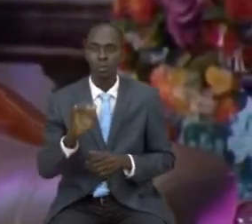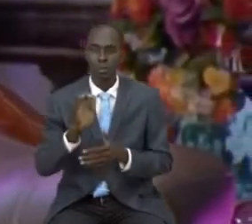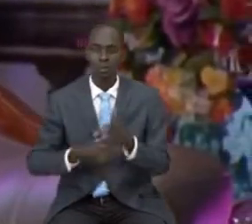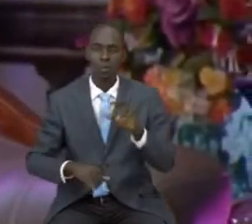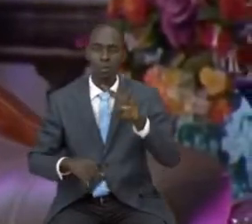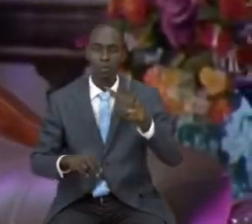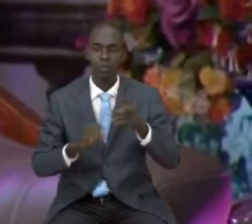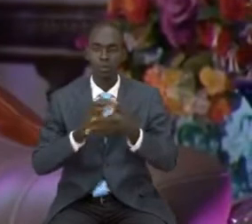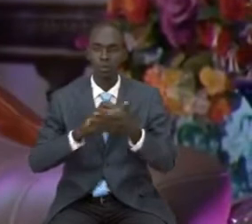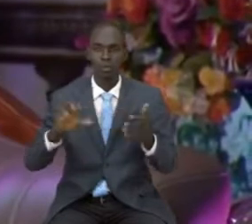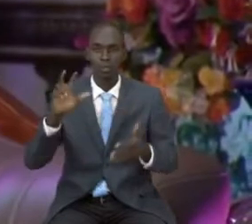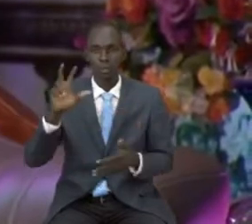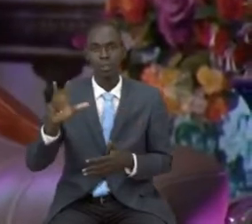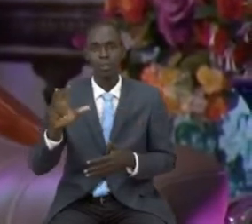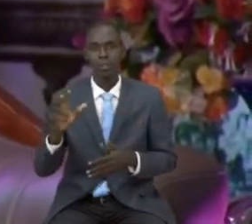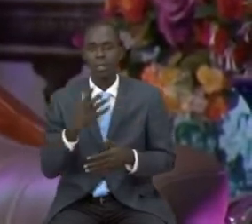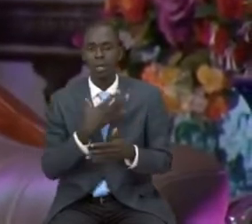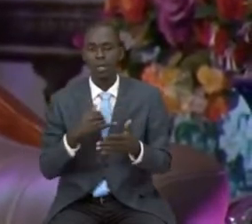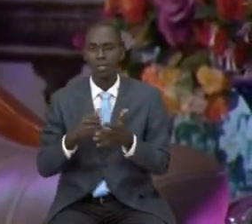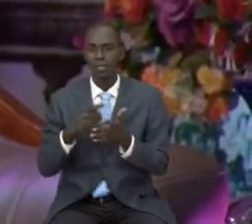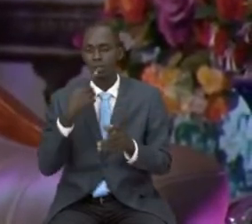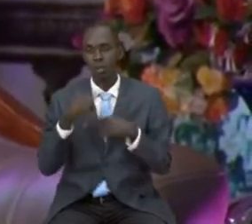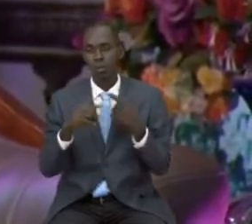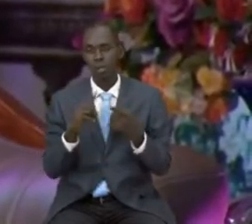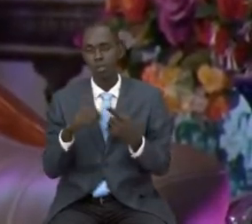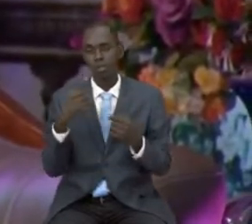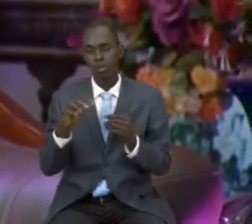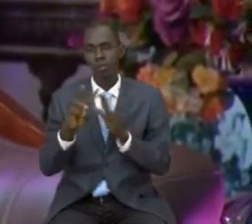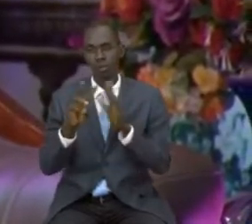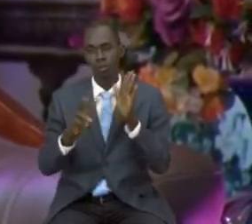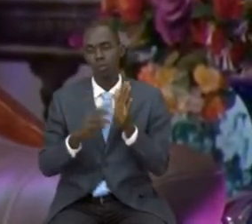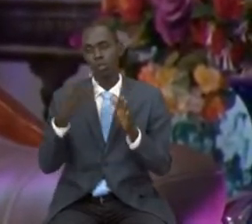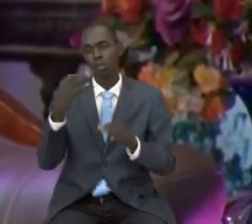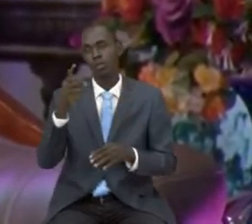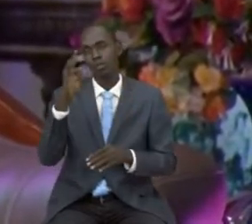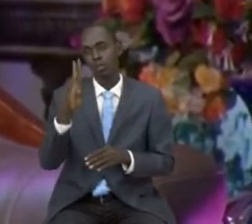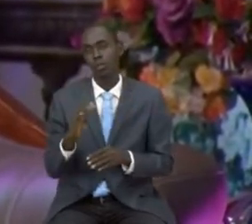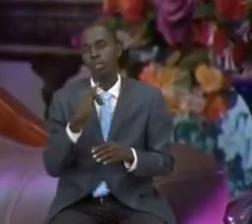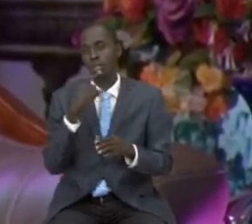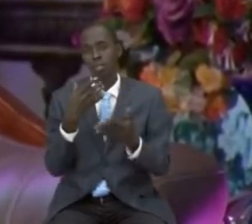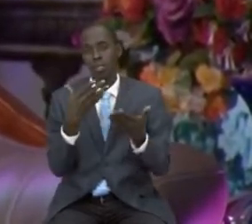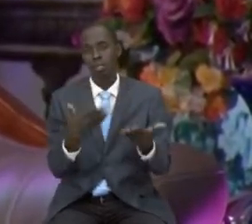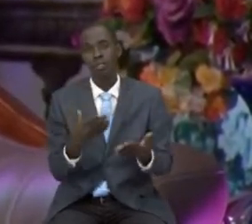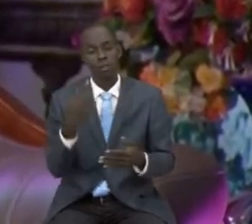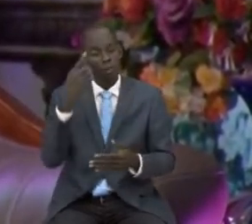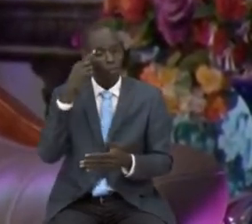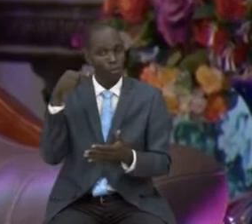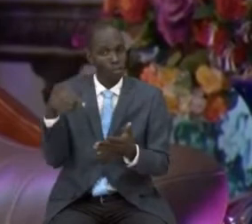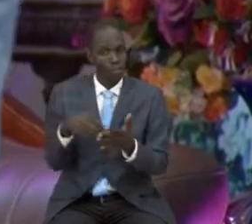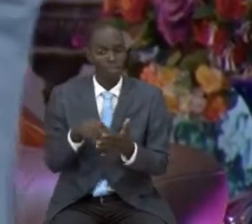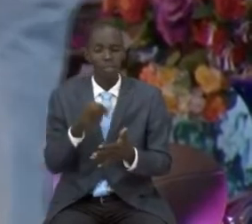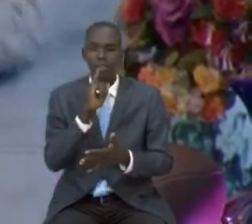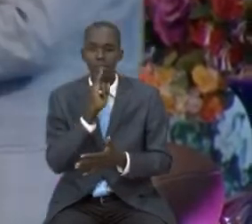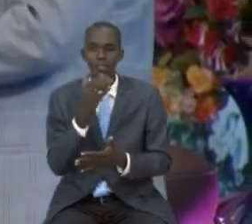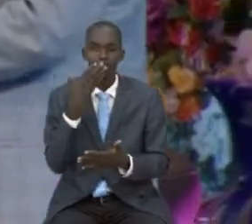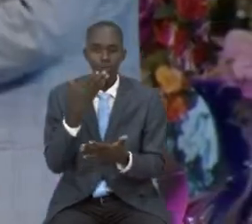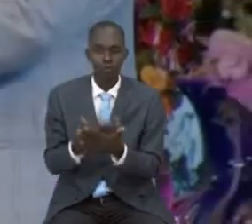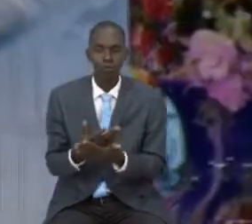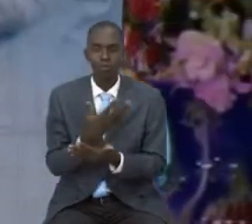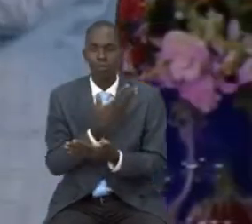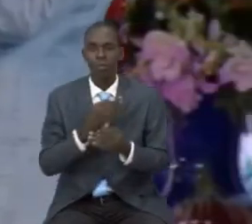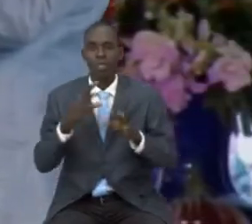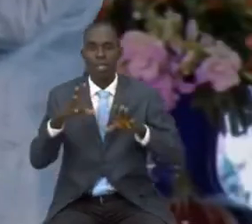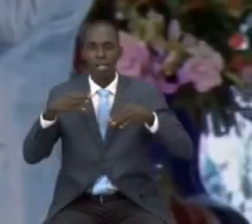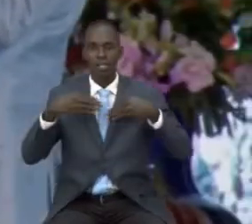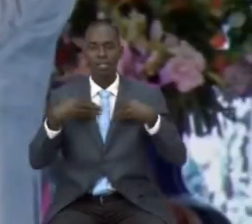3. And we're talking about the will of God. Look at this now. It says, for this is good and acceptable